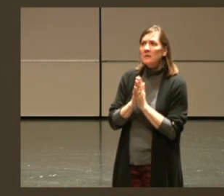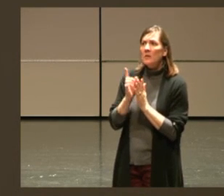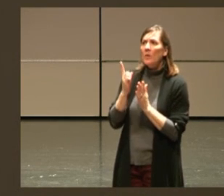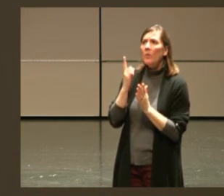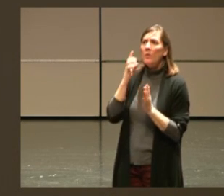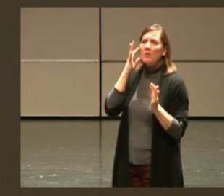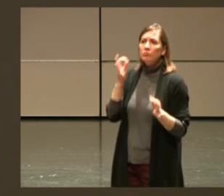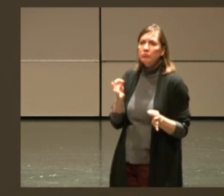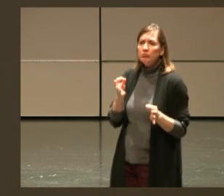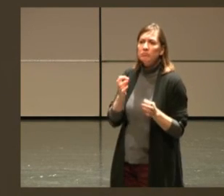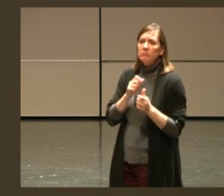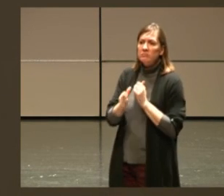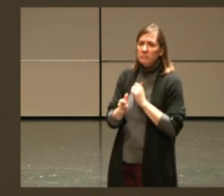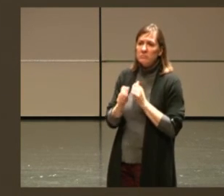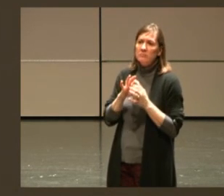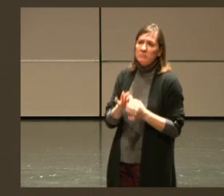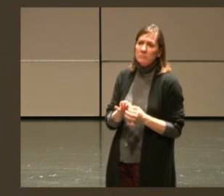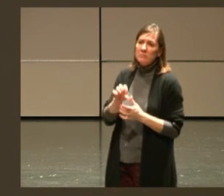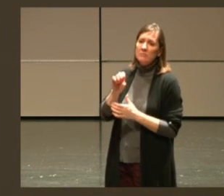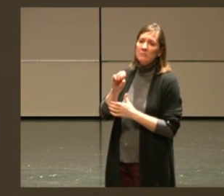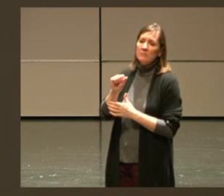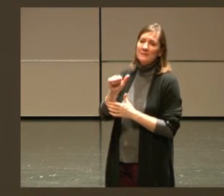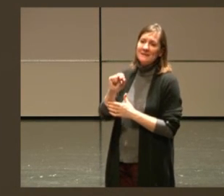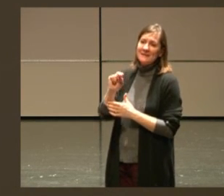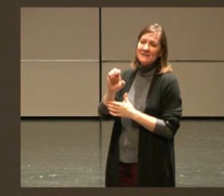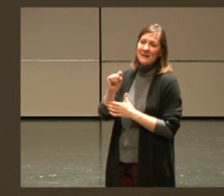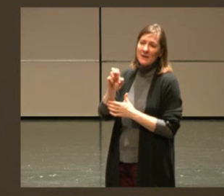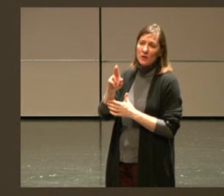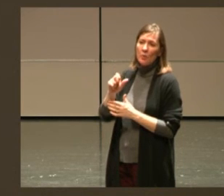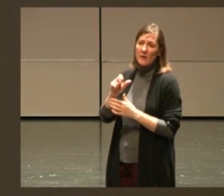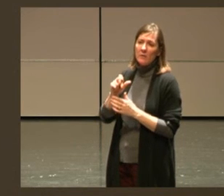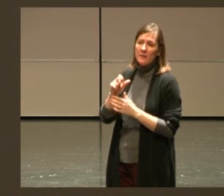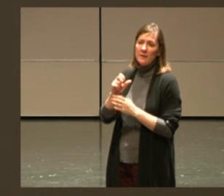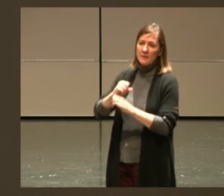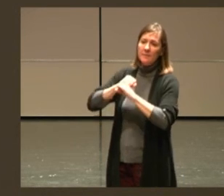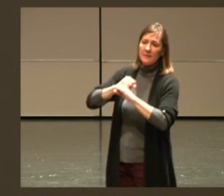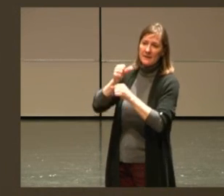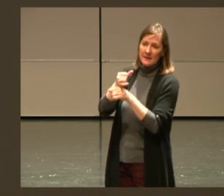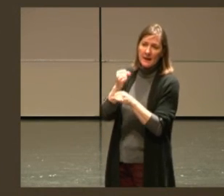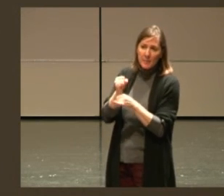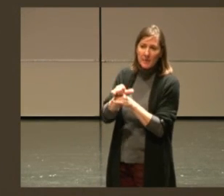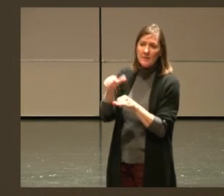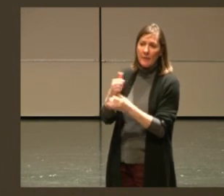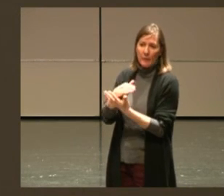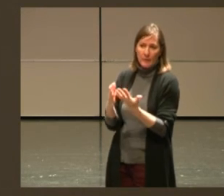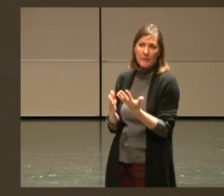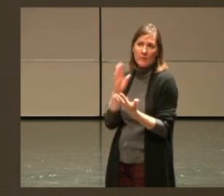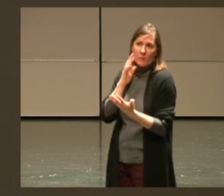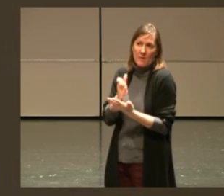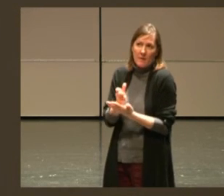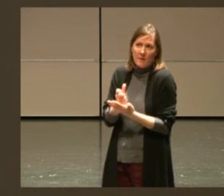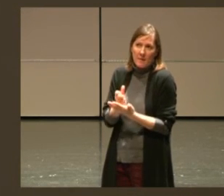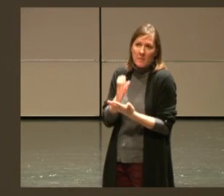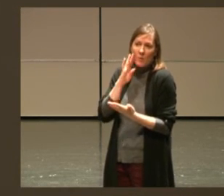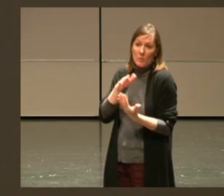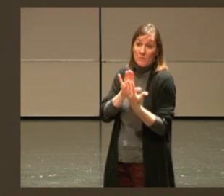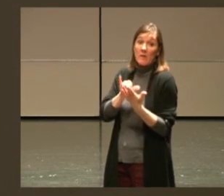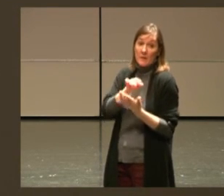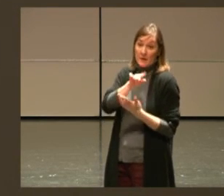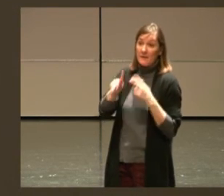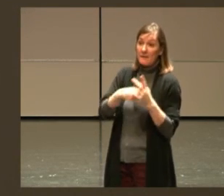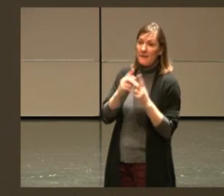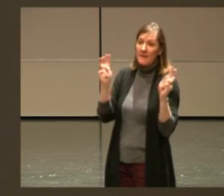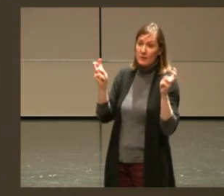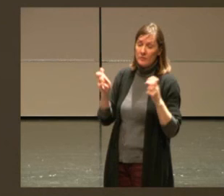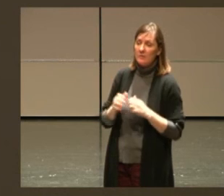areas that would help in terms of some of the sanctuary campus and some of the other aspects that would help and would address some of these same types of issues. And out